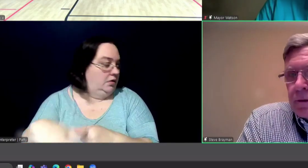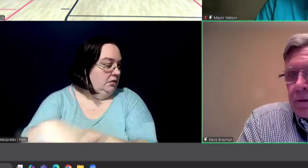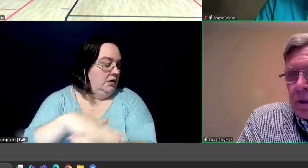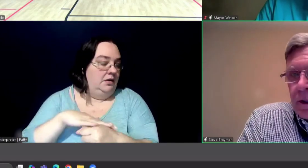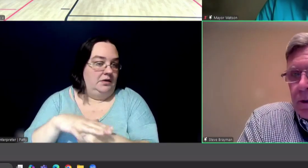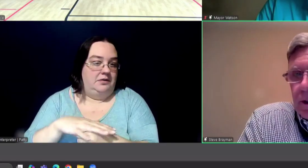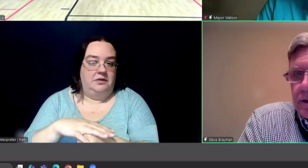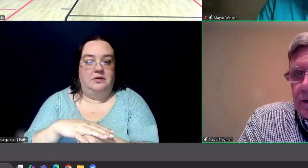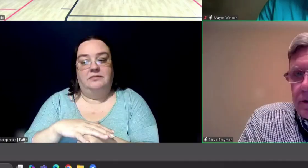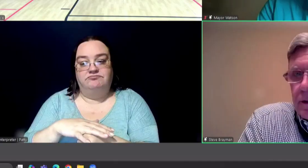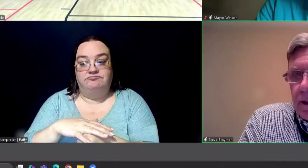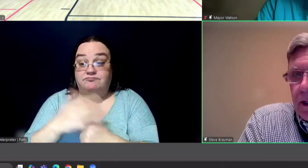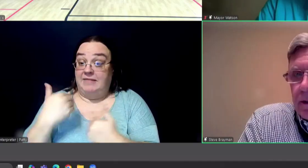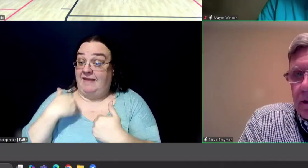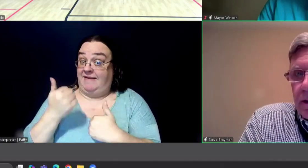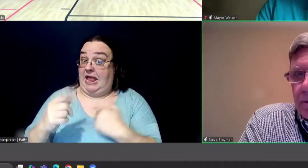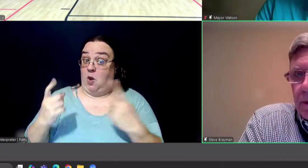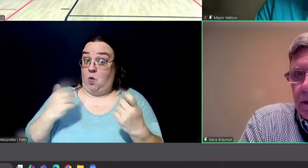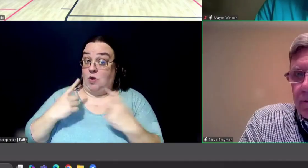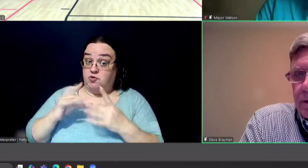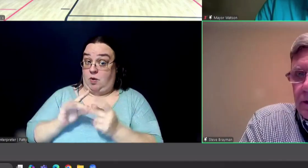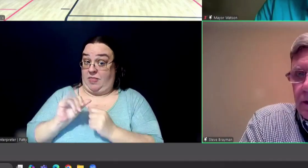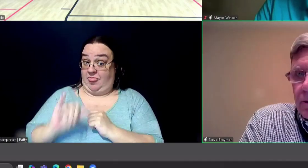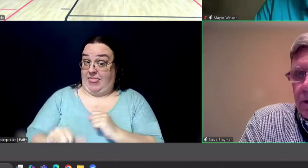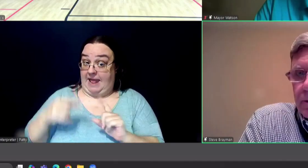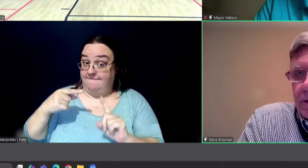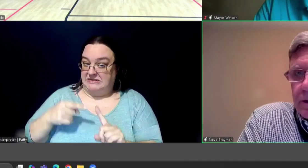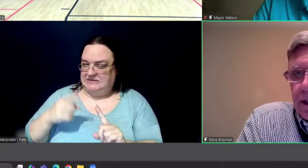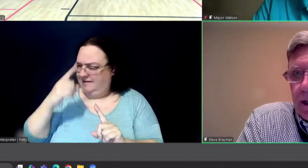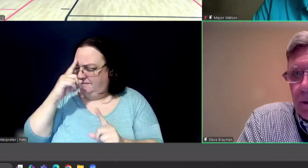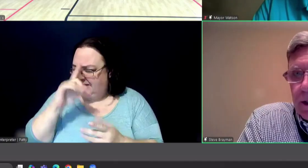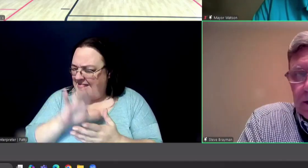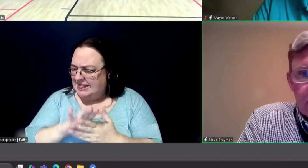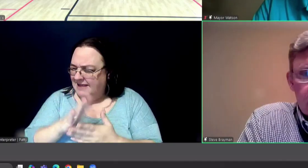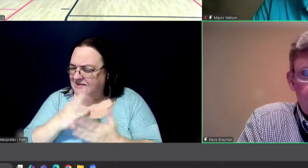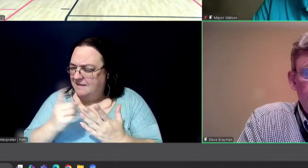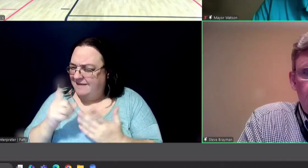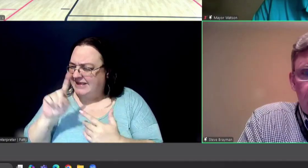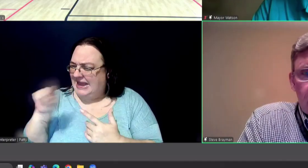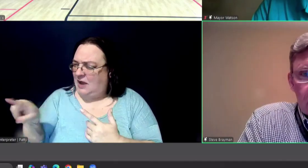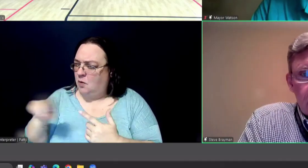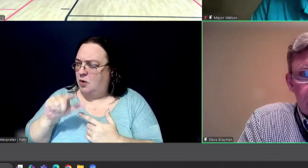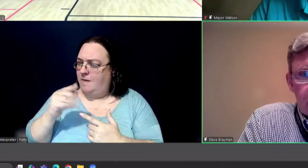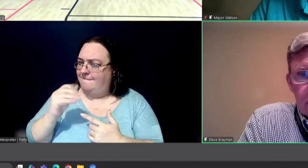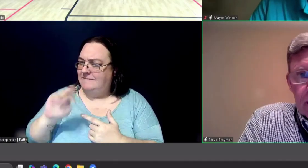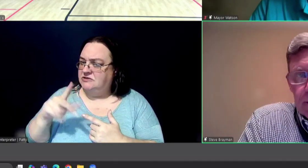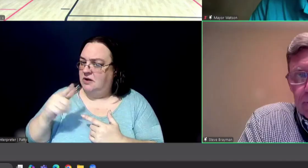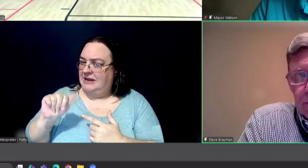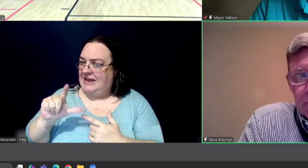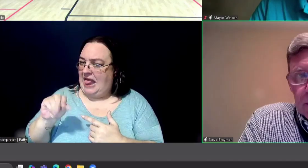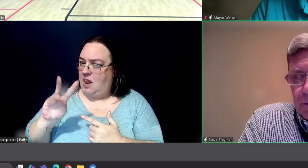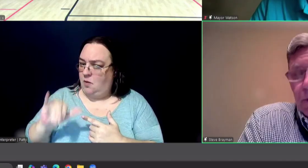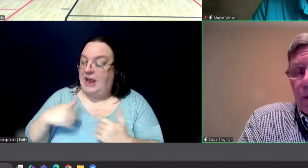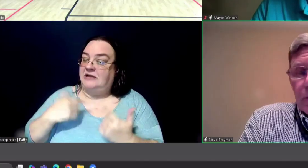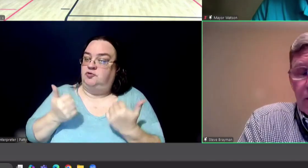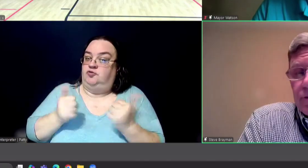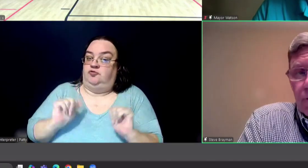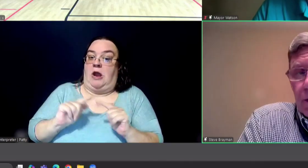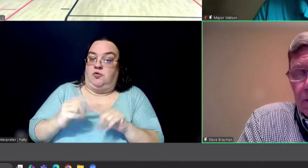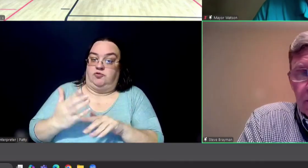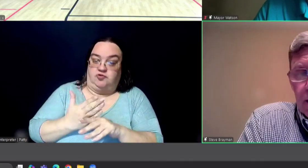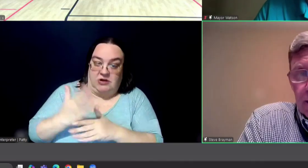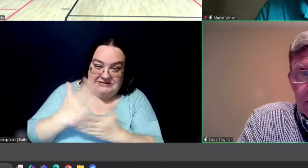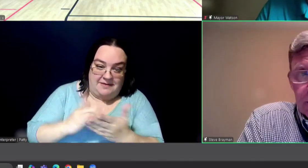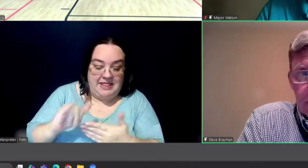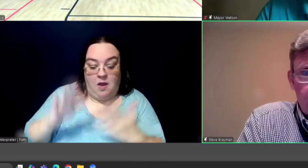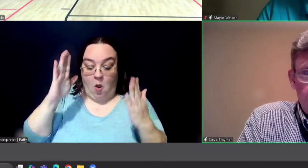So if there's any questions on that, I believe there was an inquiry to Mr. Galloway. I tried to relay some of that. I was hoping to press